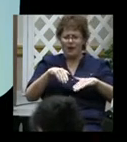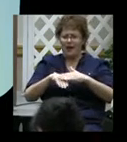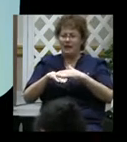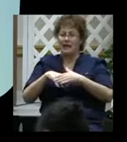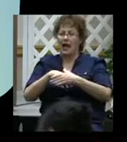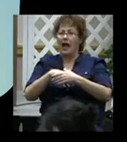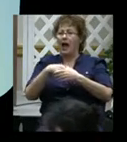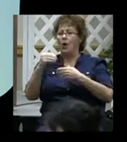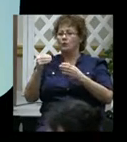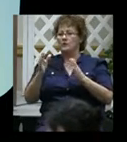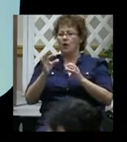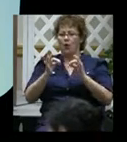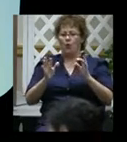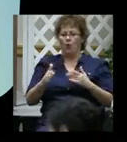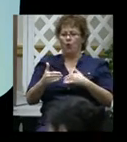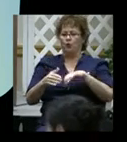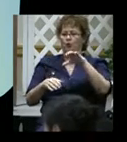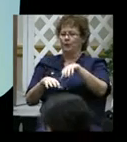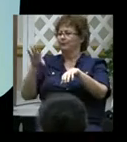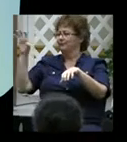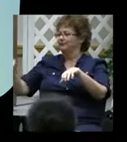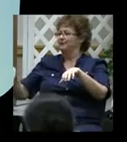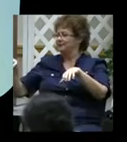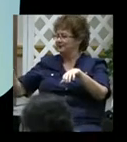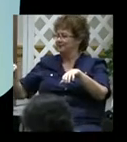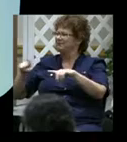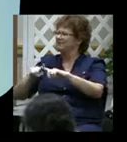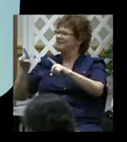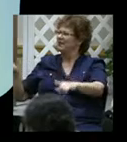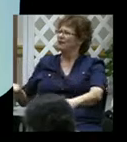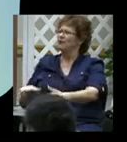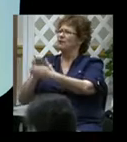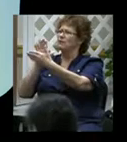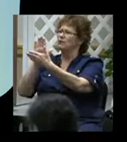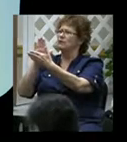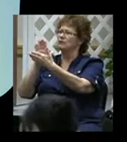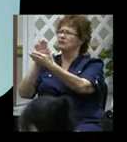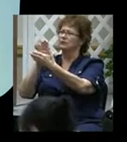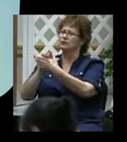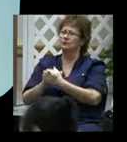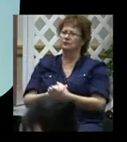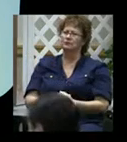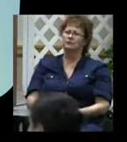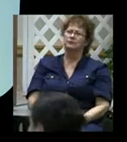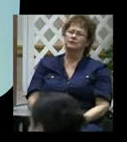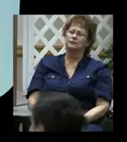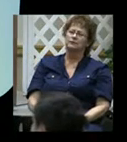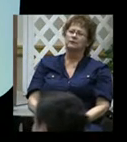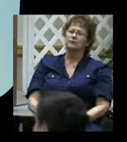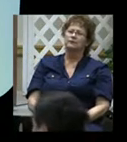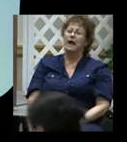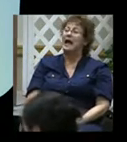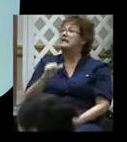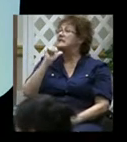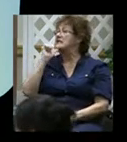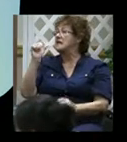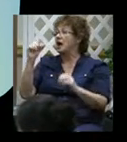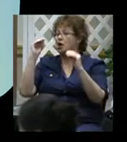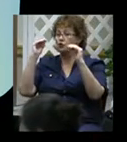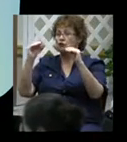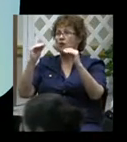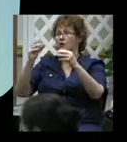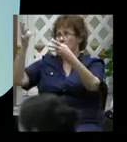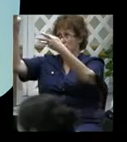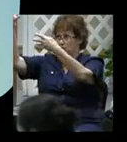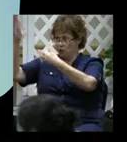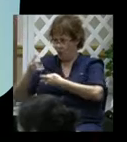the courtroom. What we did is we took a different approach. This is not instructor-led. This is a downloadable